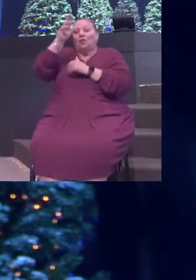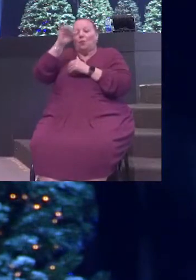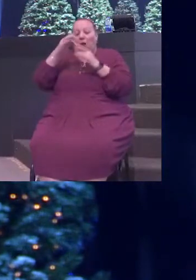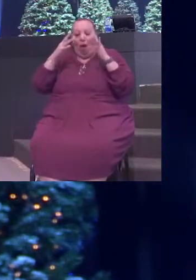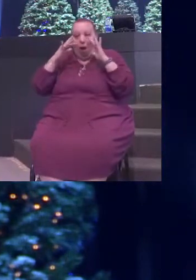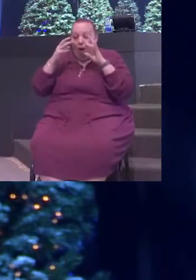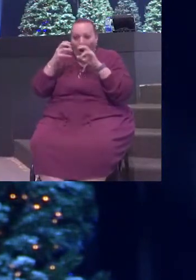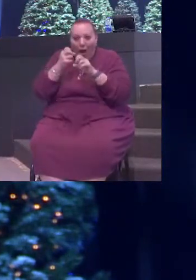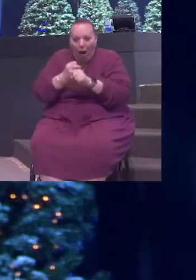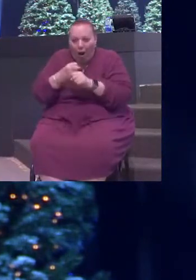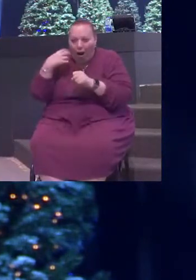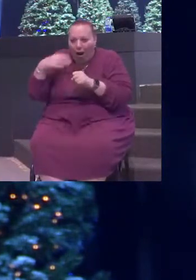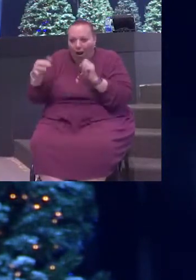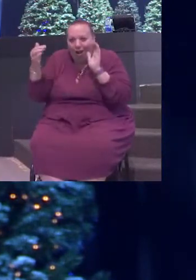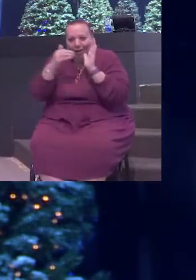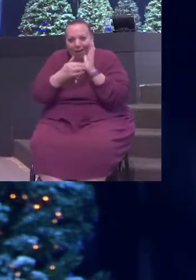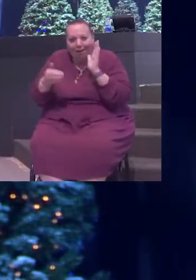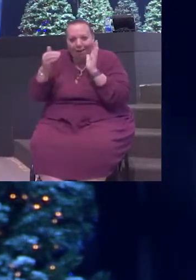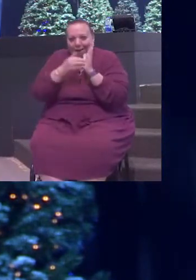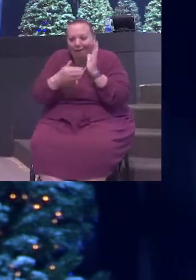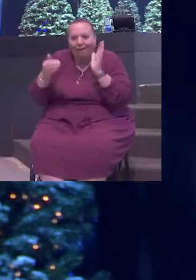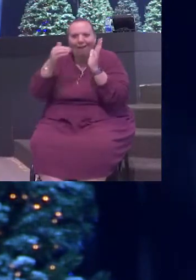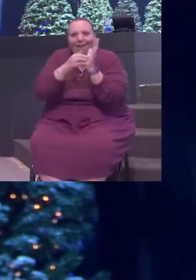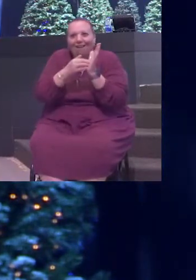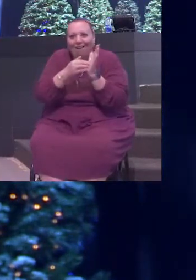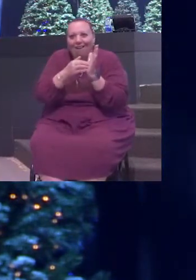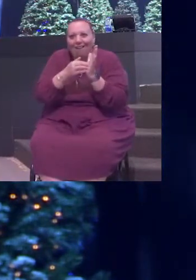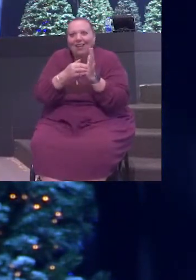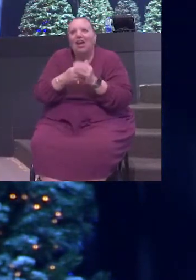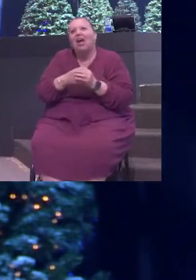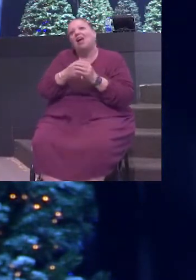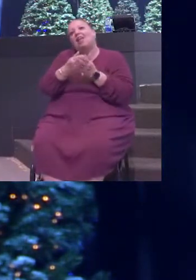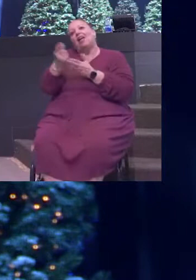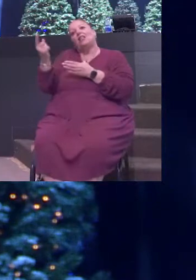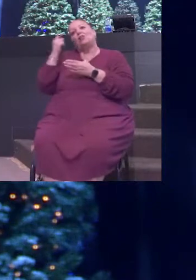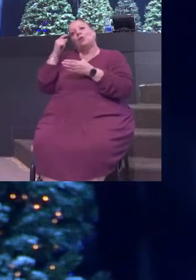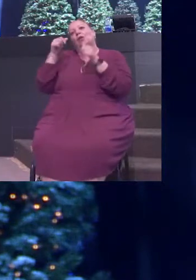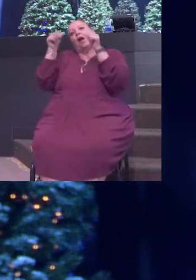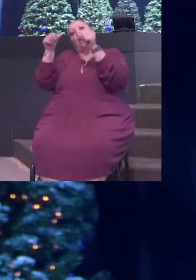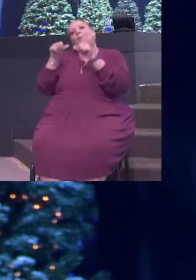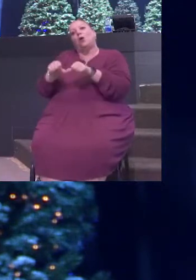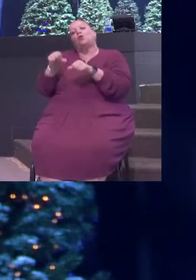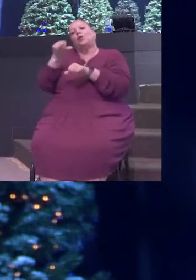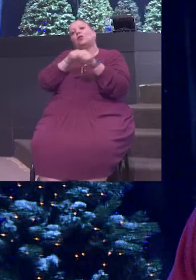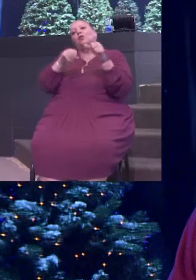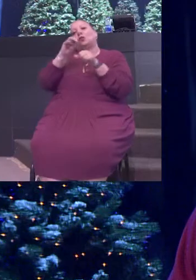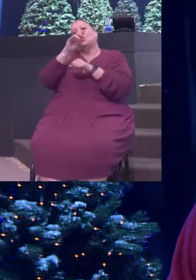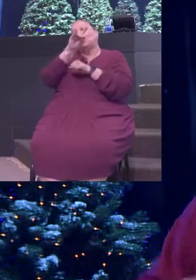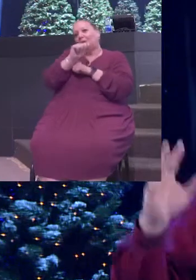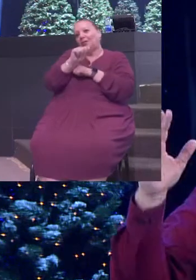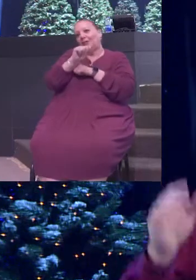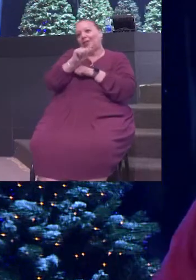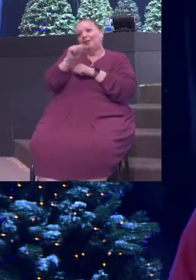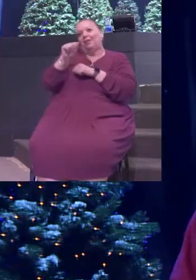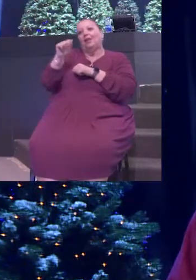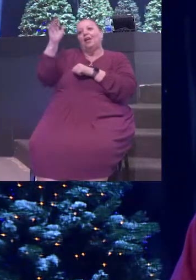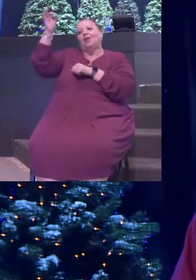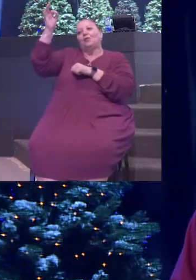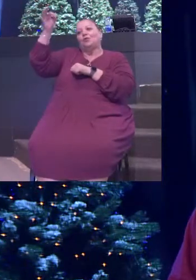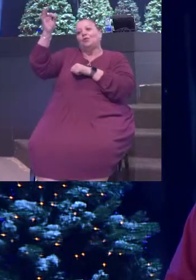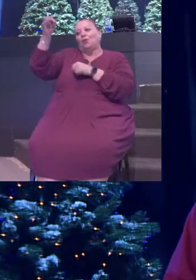and again and again. This past week, I posted on social media, sermon